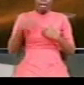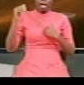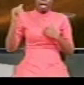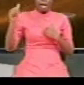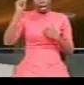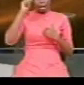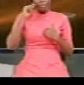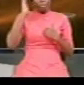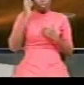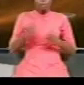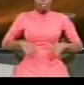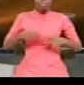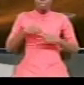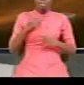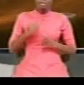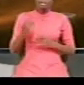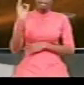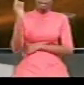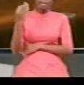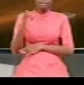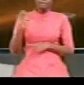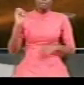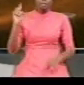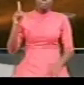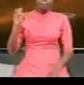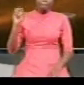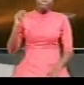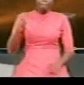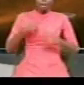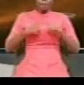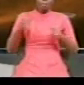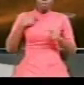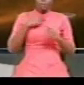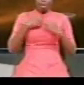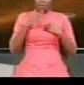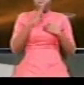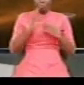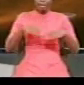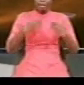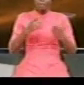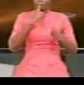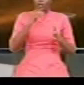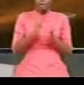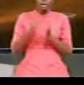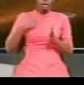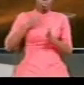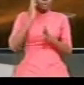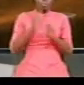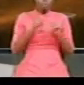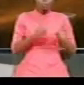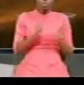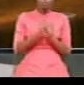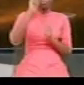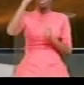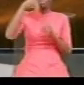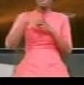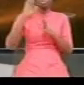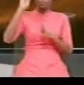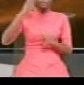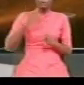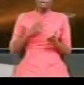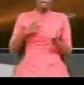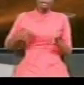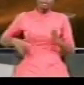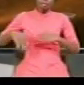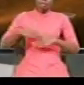in the Garden of Eden, but we have been given assurance that we shall dwell with you in your kingdom. For this